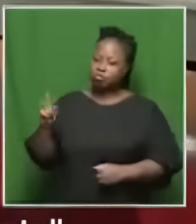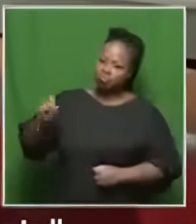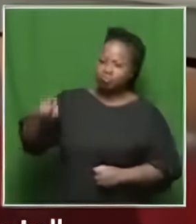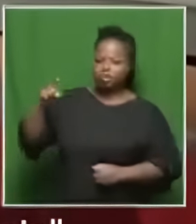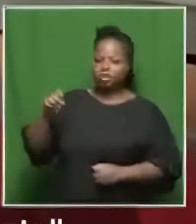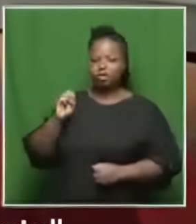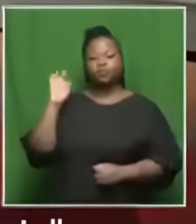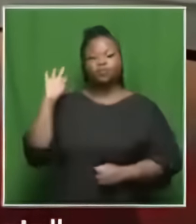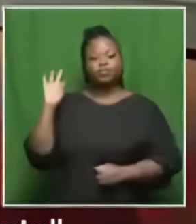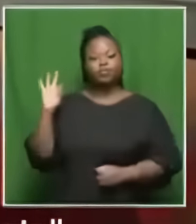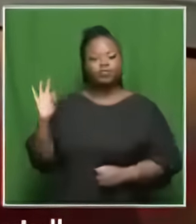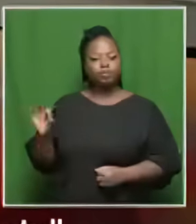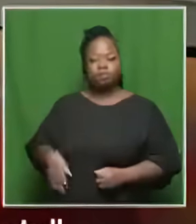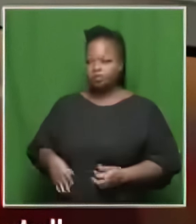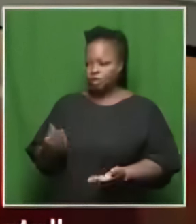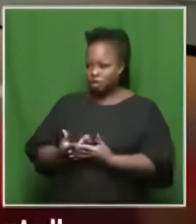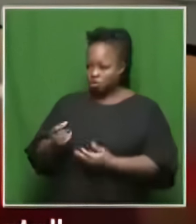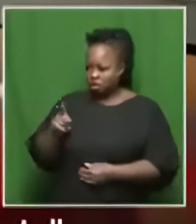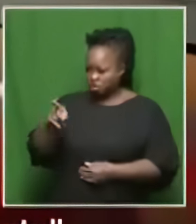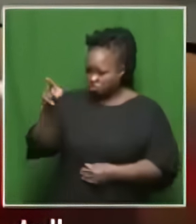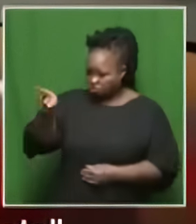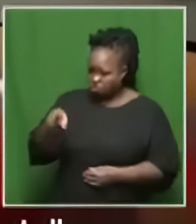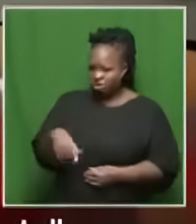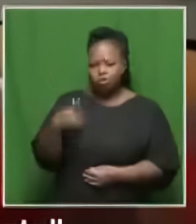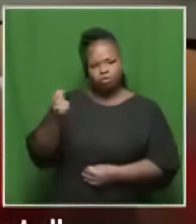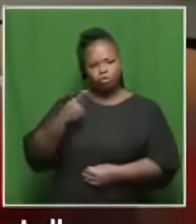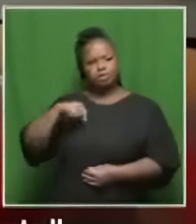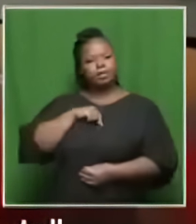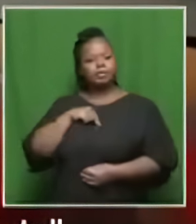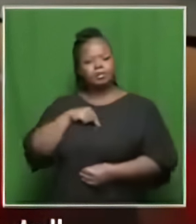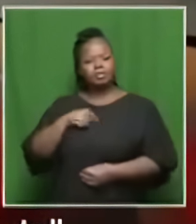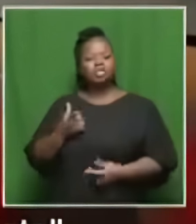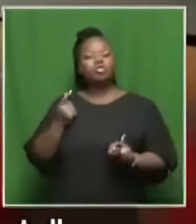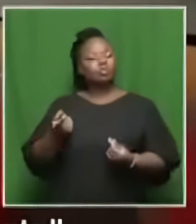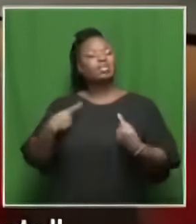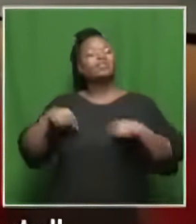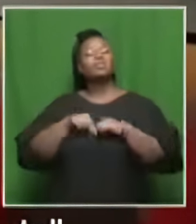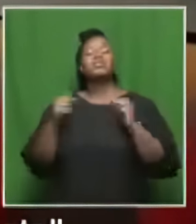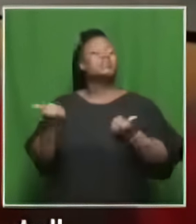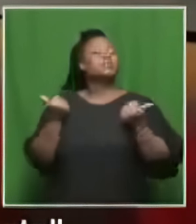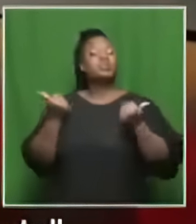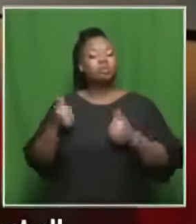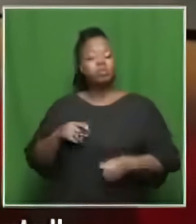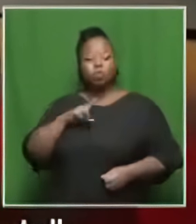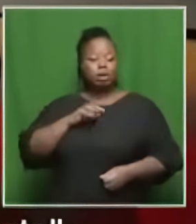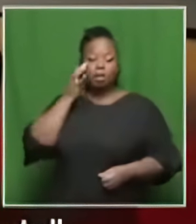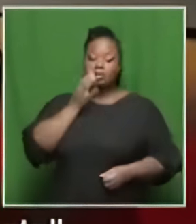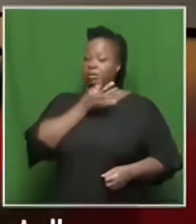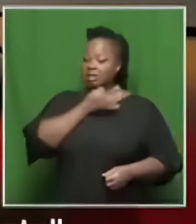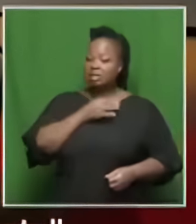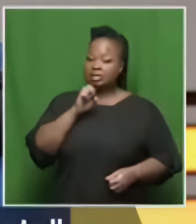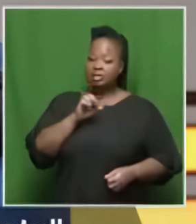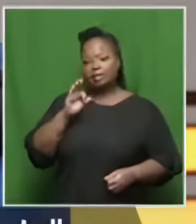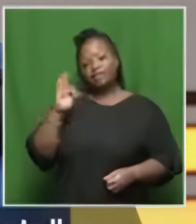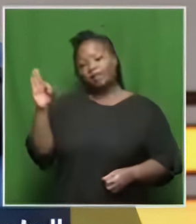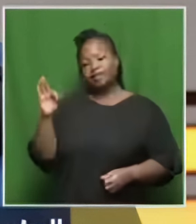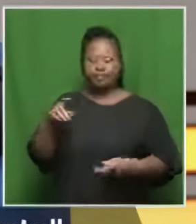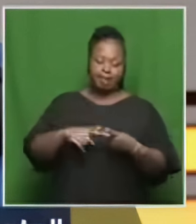off. If he can do that to you, he's going to do that to us. He actually is doing that to us already. He says